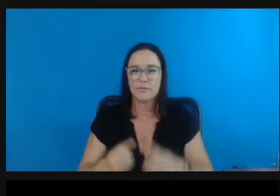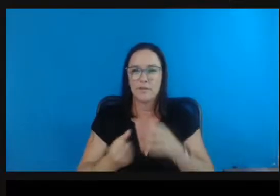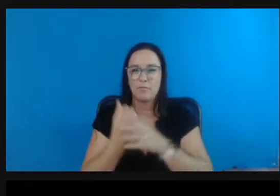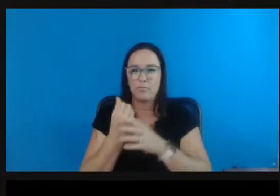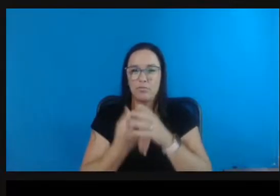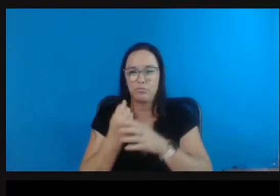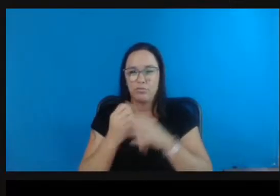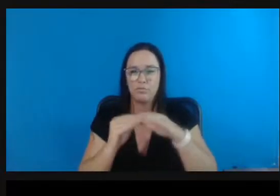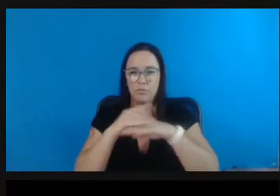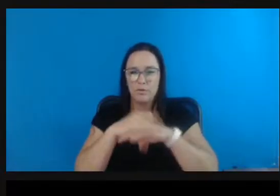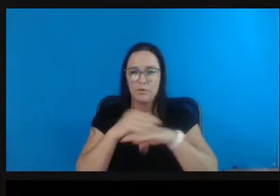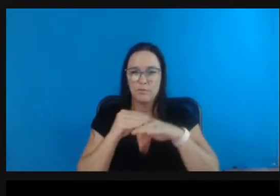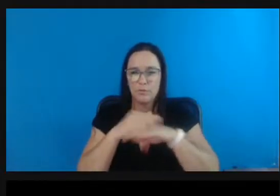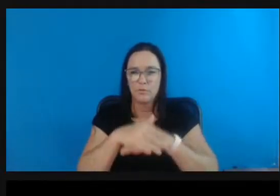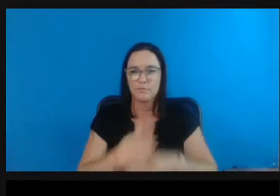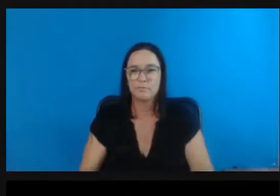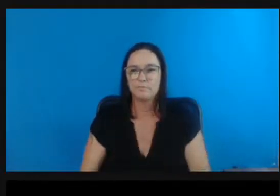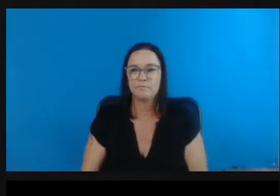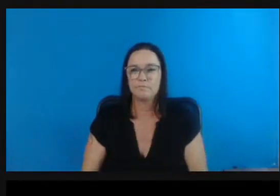spatter.